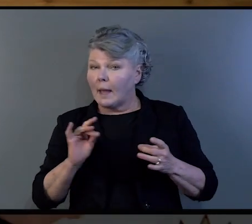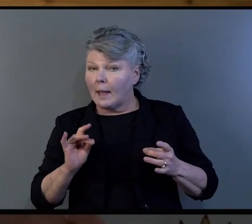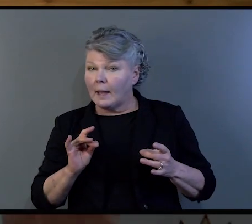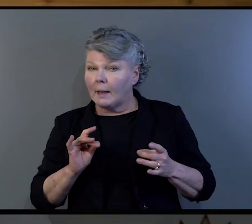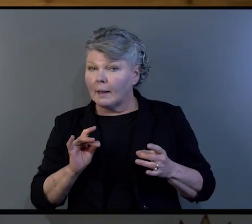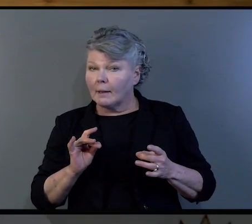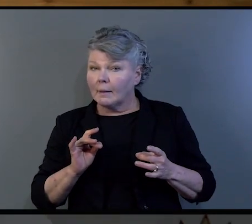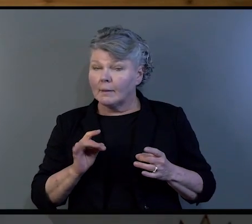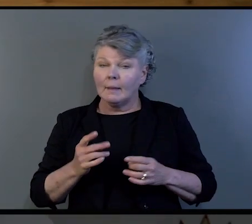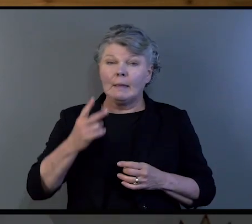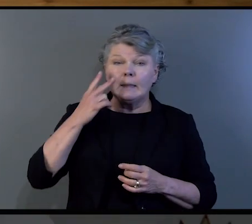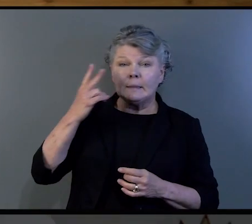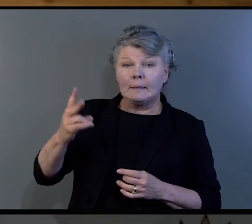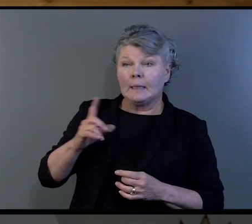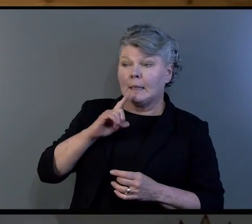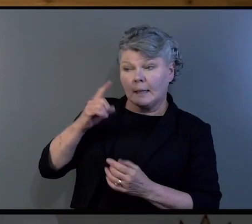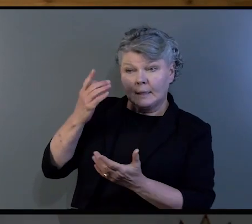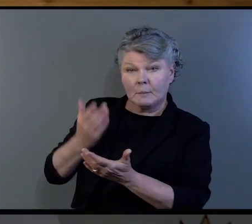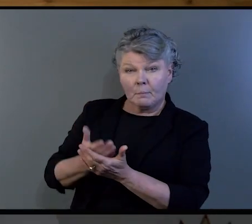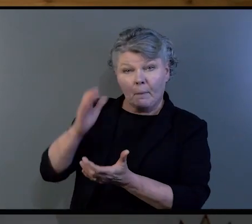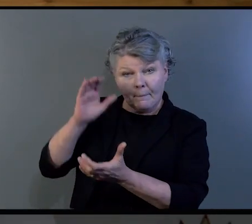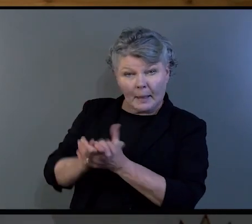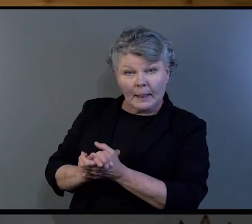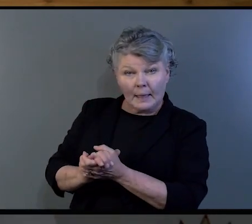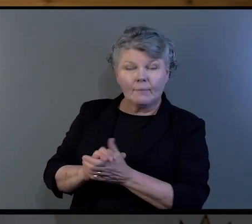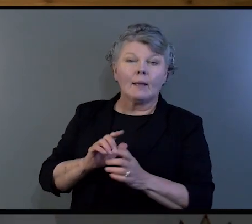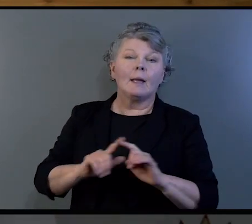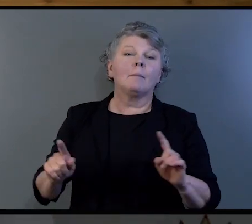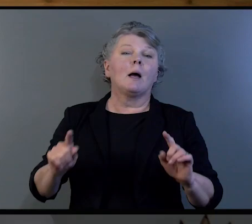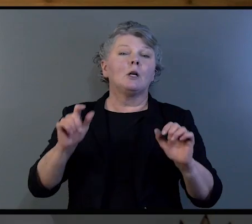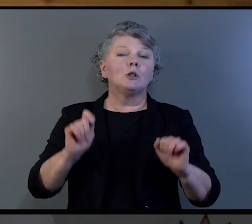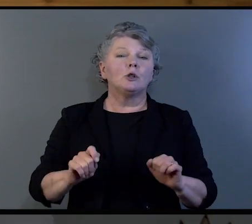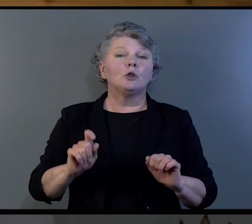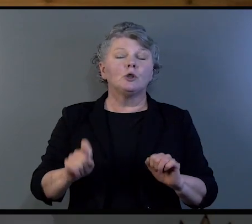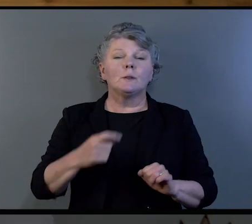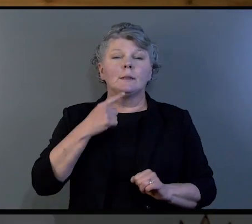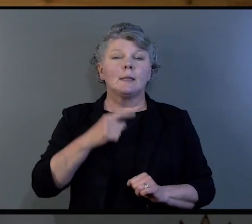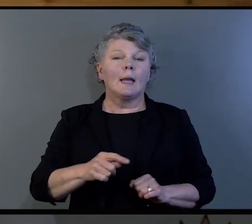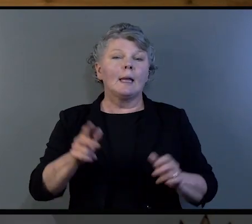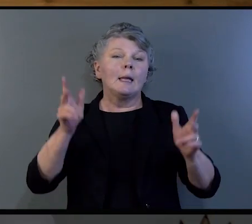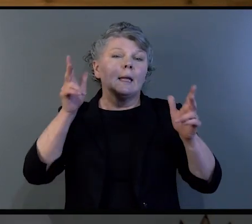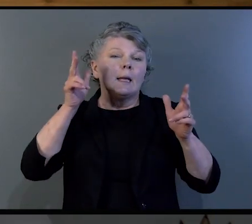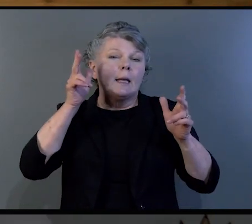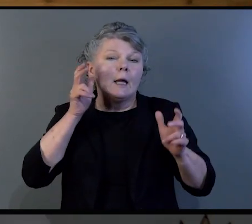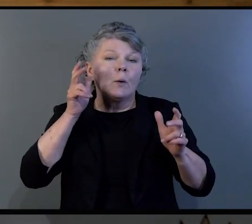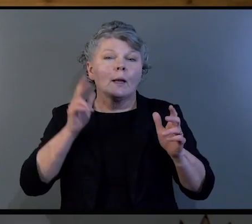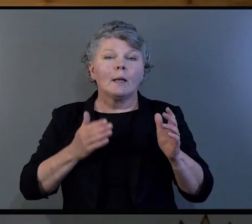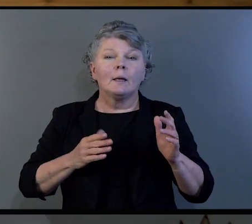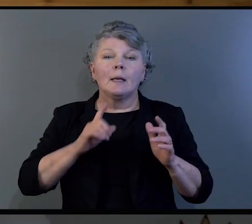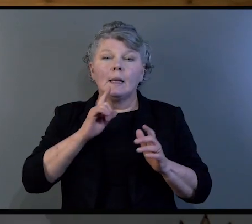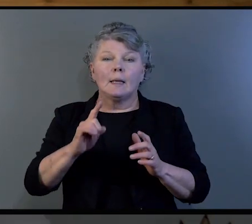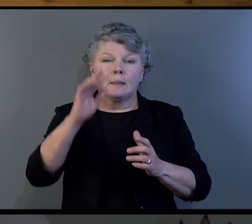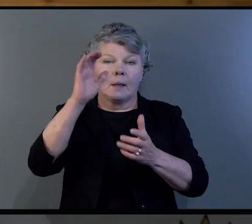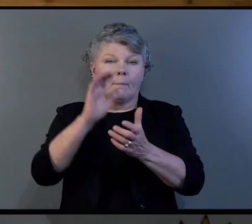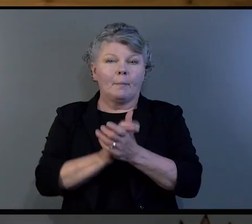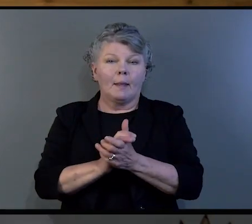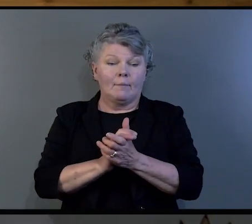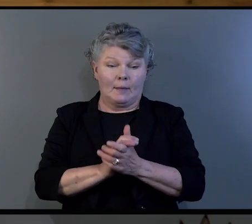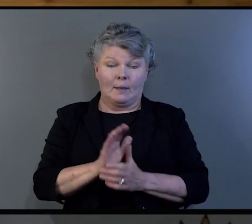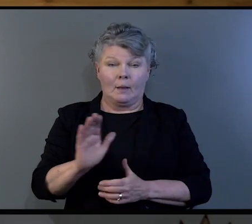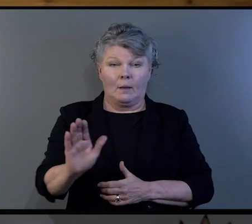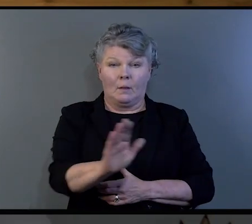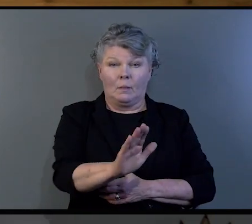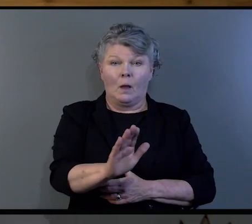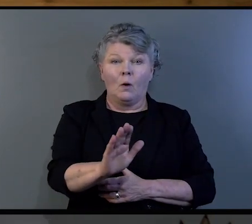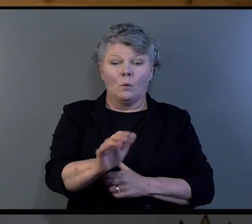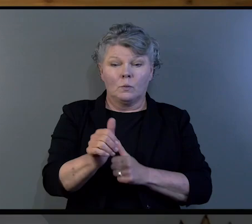that seeing is believing, but rather that hearing is believing. Through the eyewitness testimony of the apostles, we